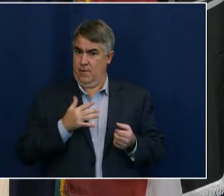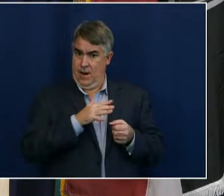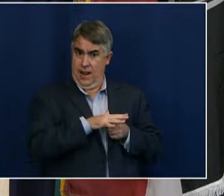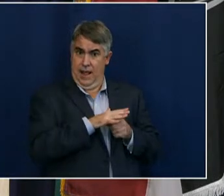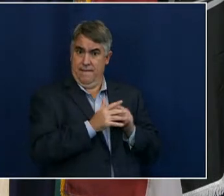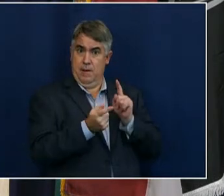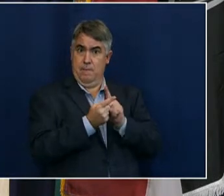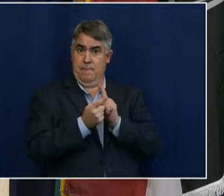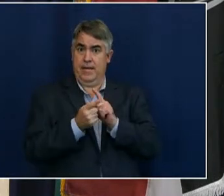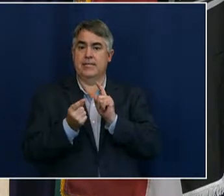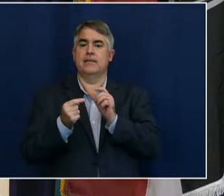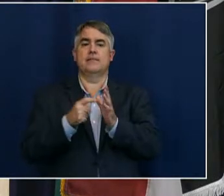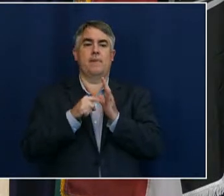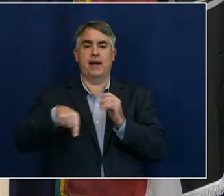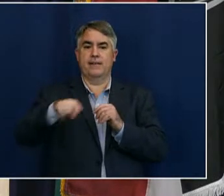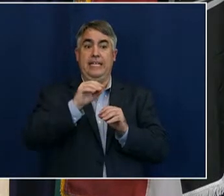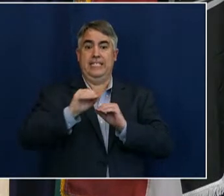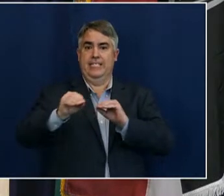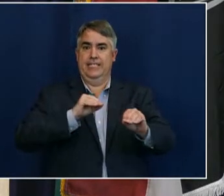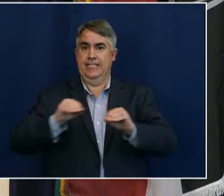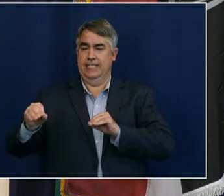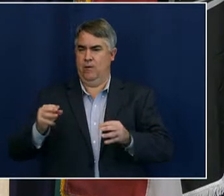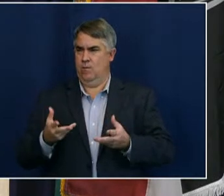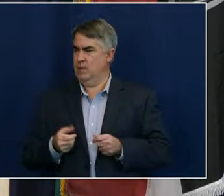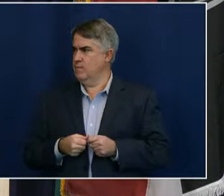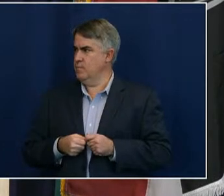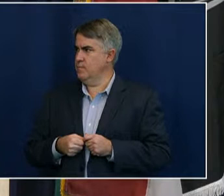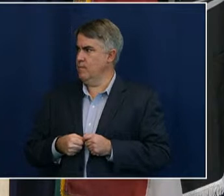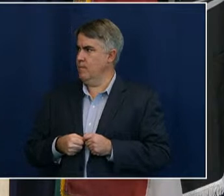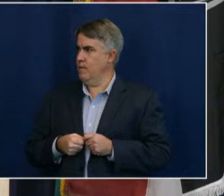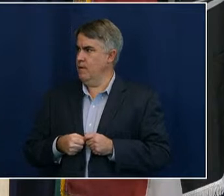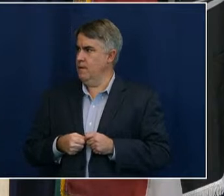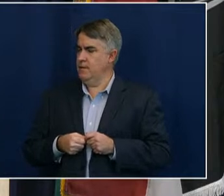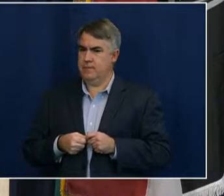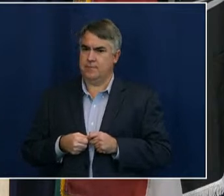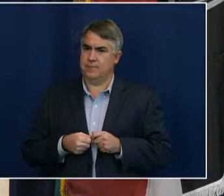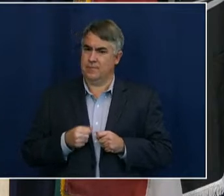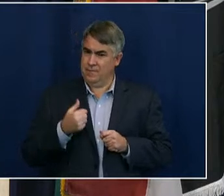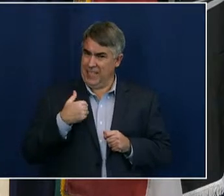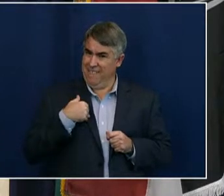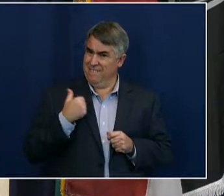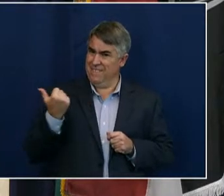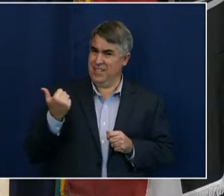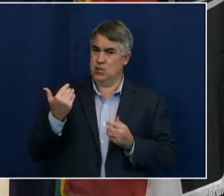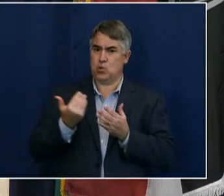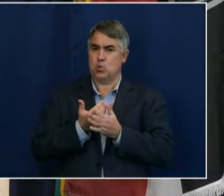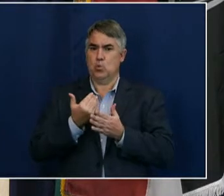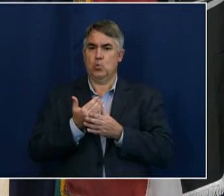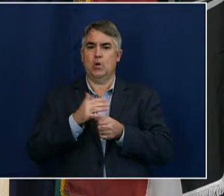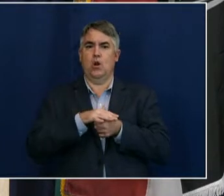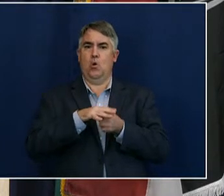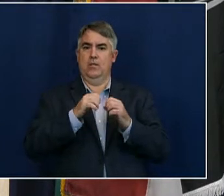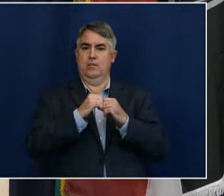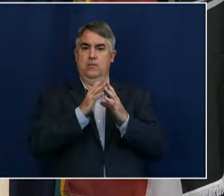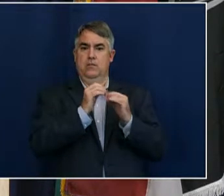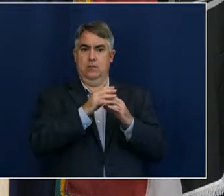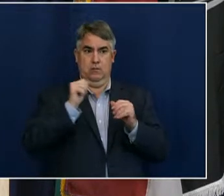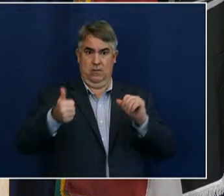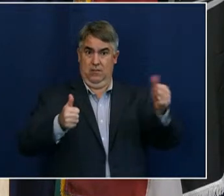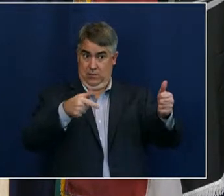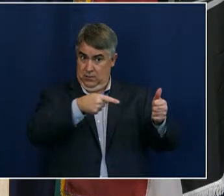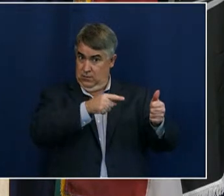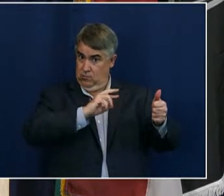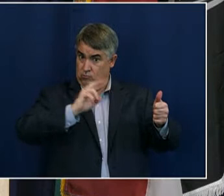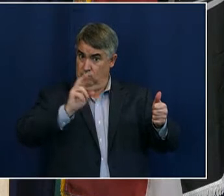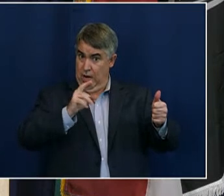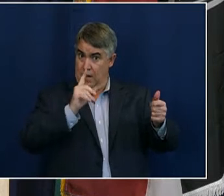additional sites you've announced and are opening soon in coming weeks? How are you going to have enough vaccine supply to run all of this? Well, we don't know. I mean,